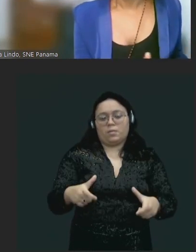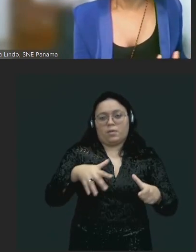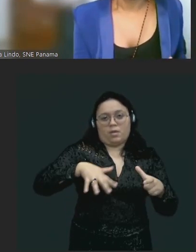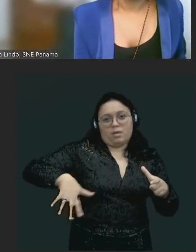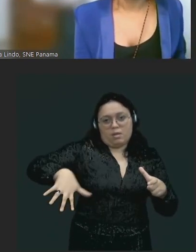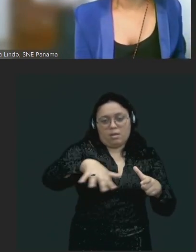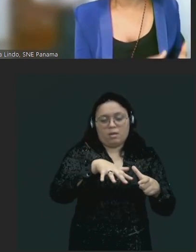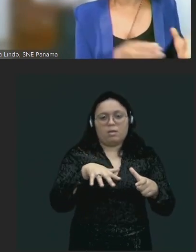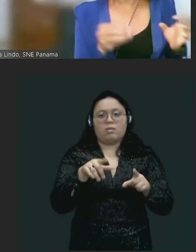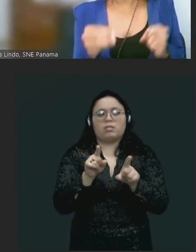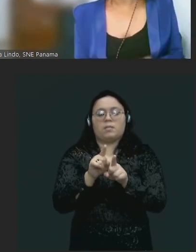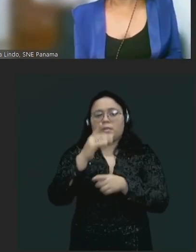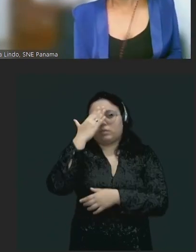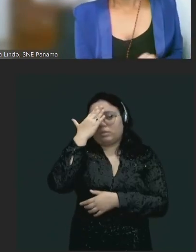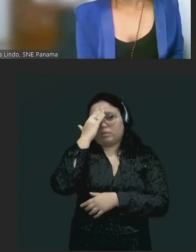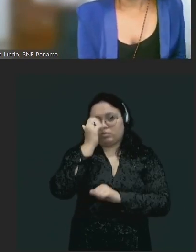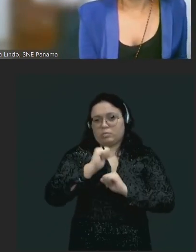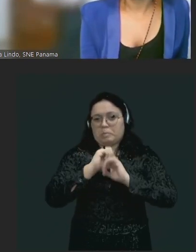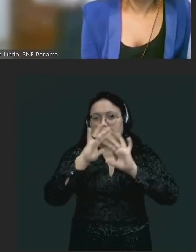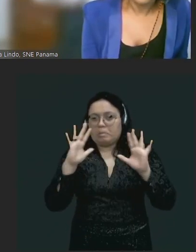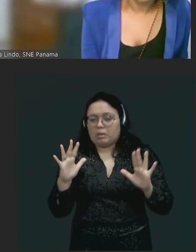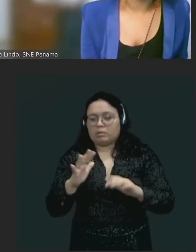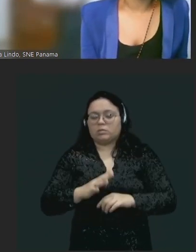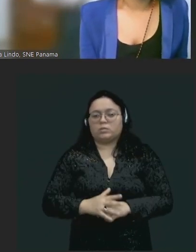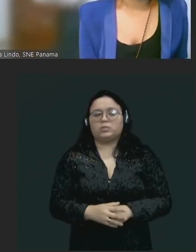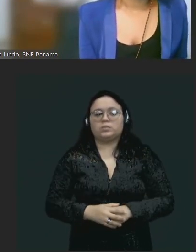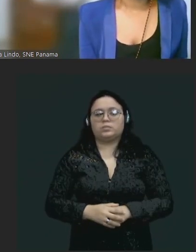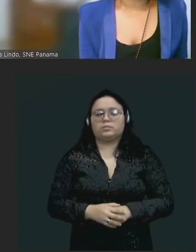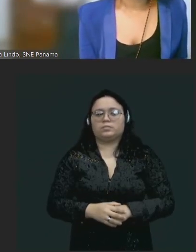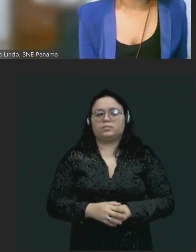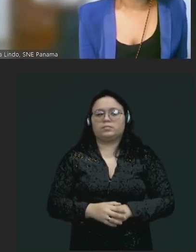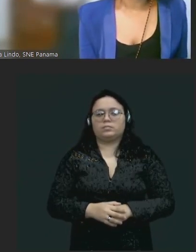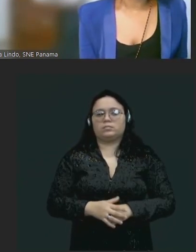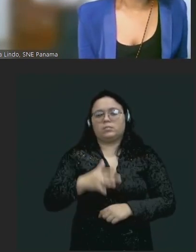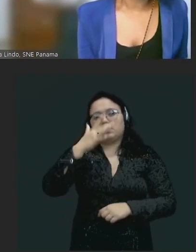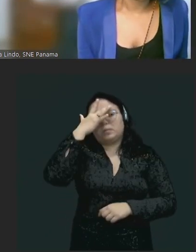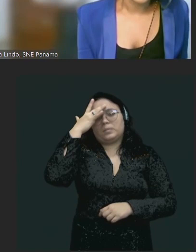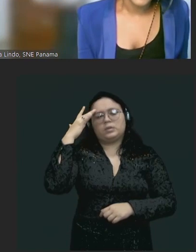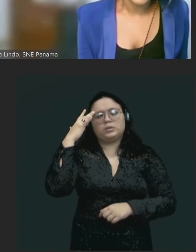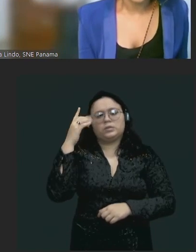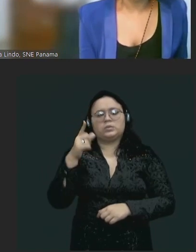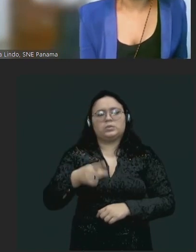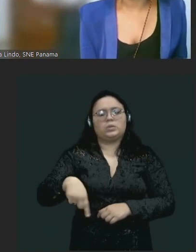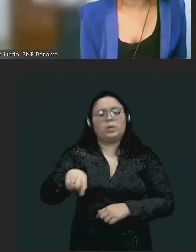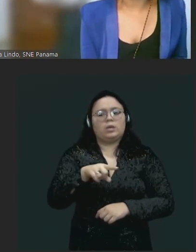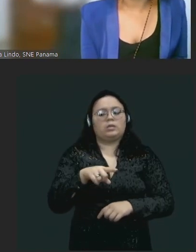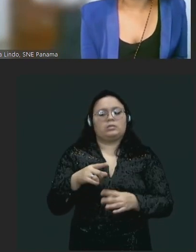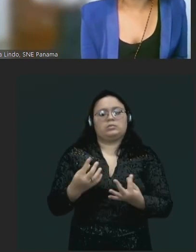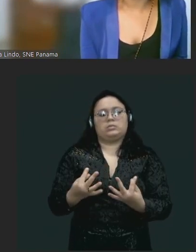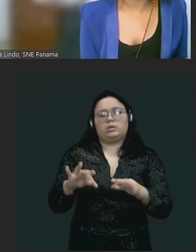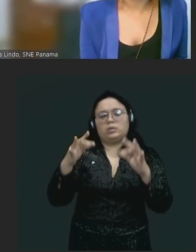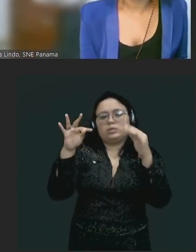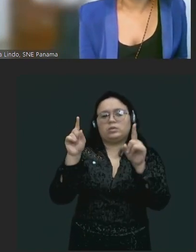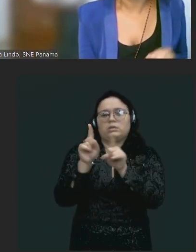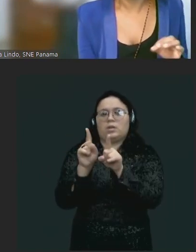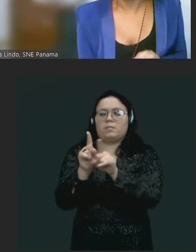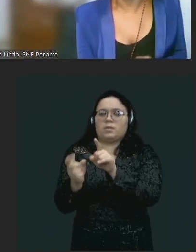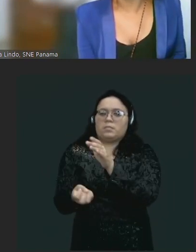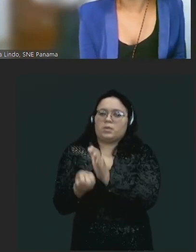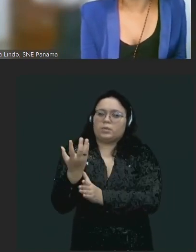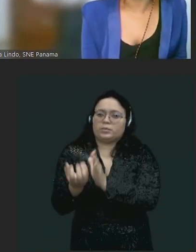of understanding with the technology providers, with the local